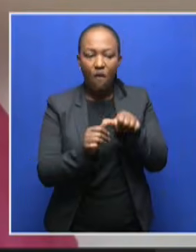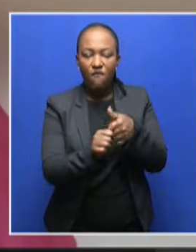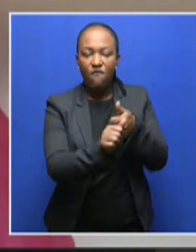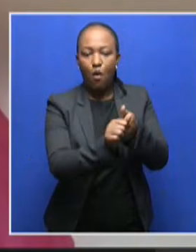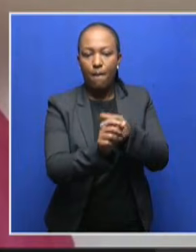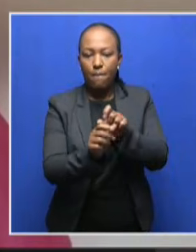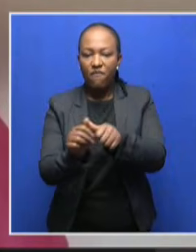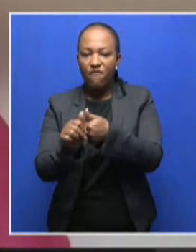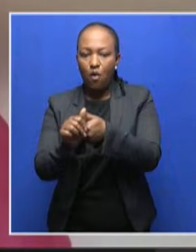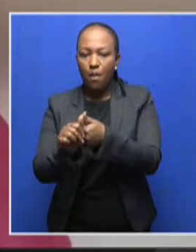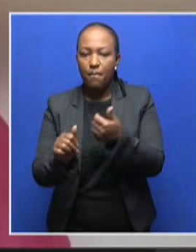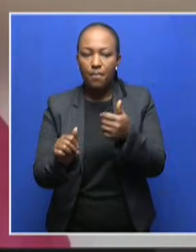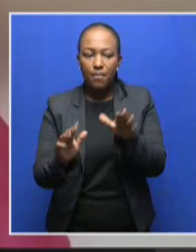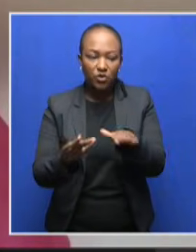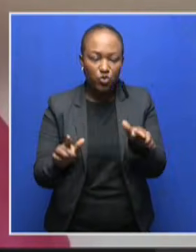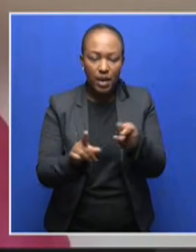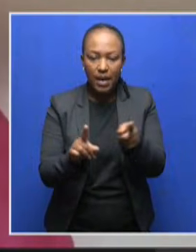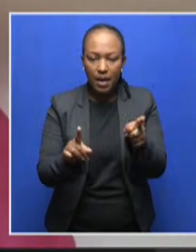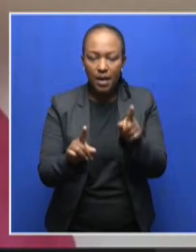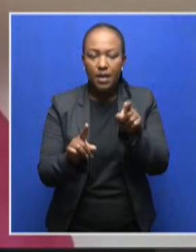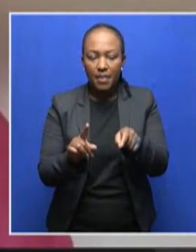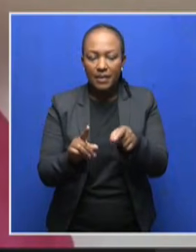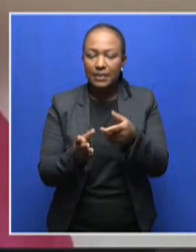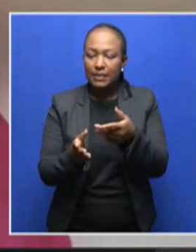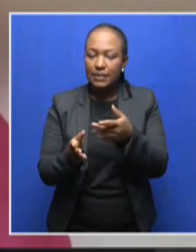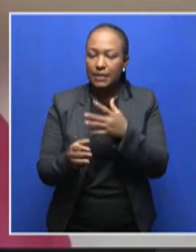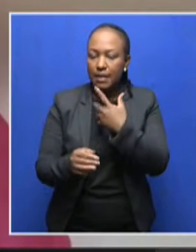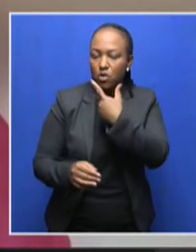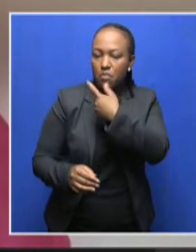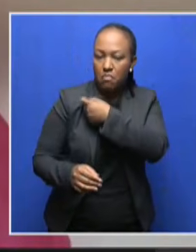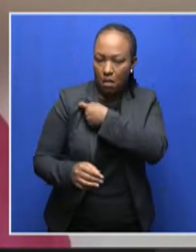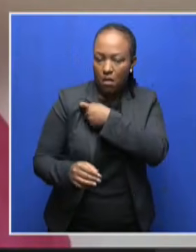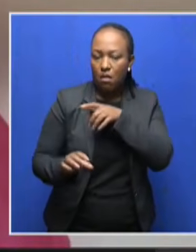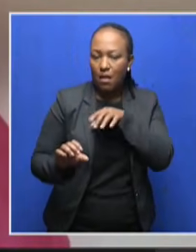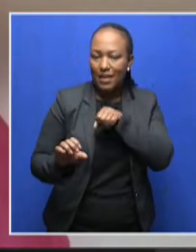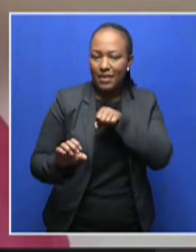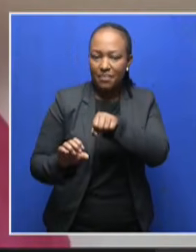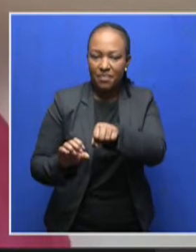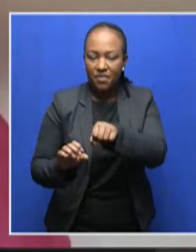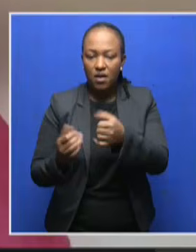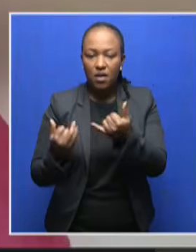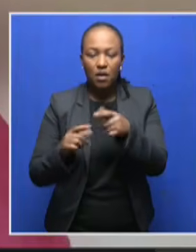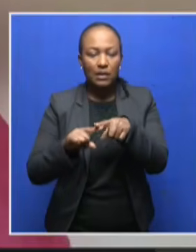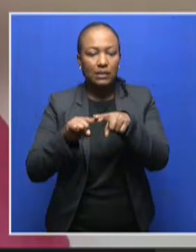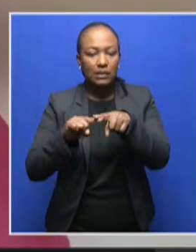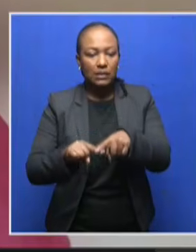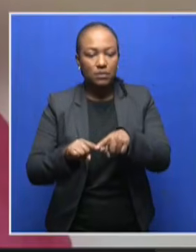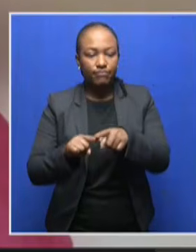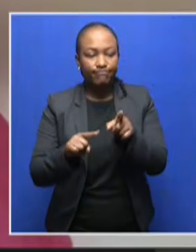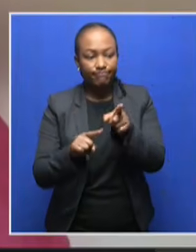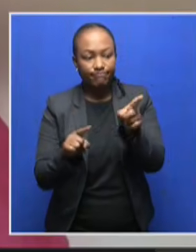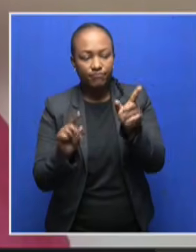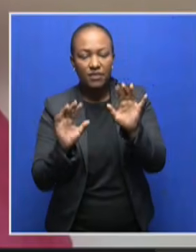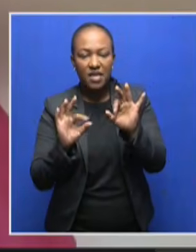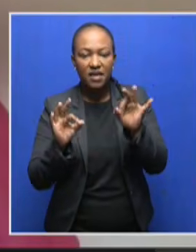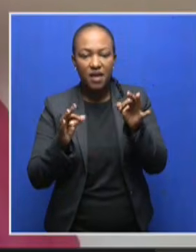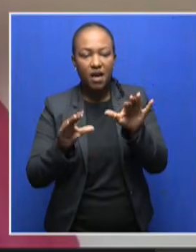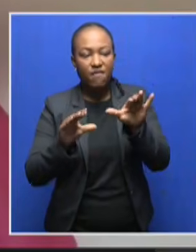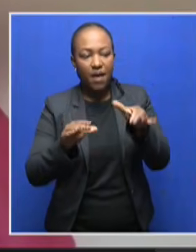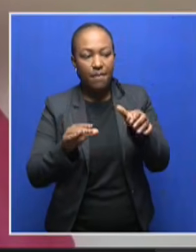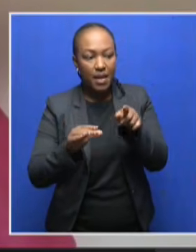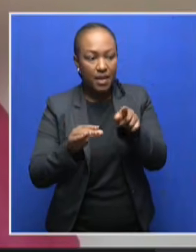been given and children that need to be caught up. And so at the moment, we're relying on, families presenting to